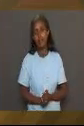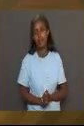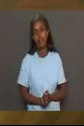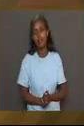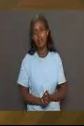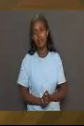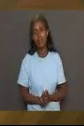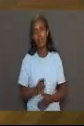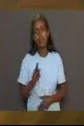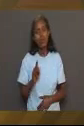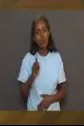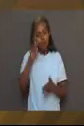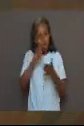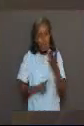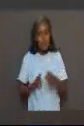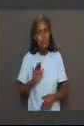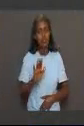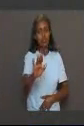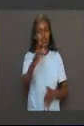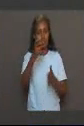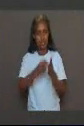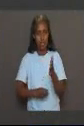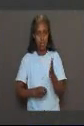What were your results?